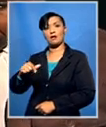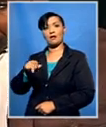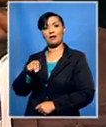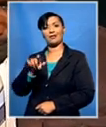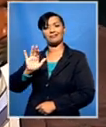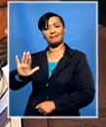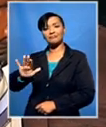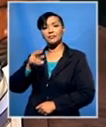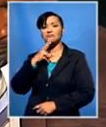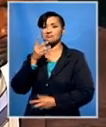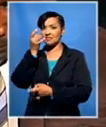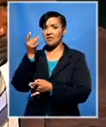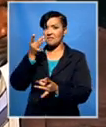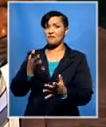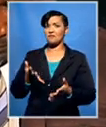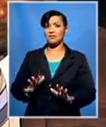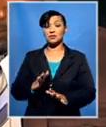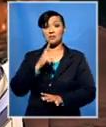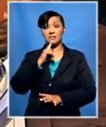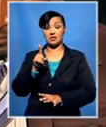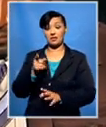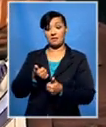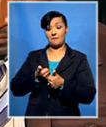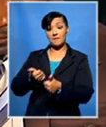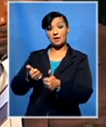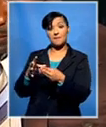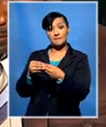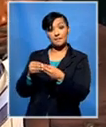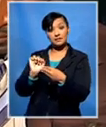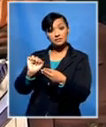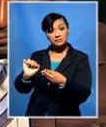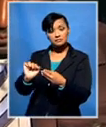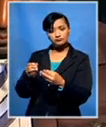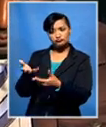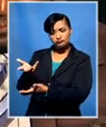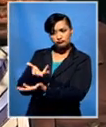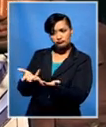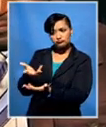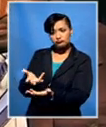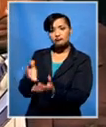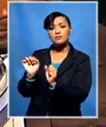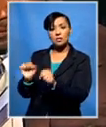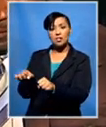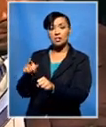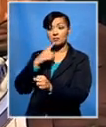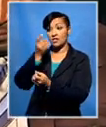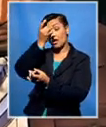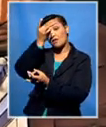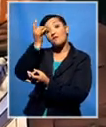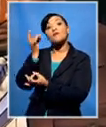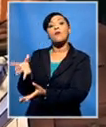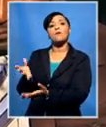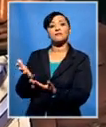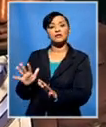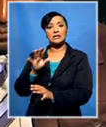just telling us that he has to go and talk to some of the members that he has not been in contact with, just to remind them